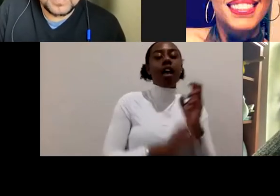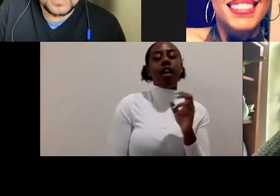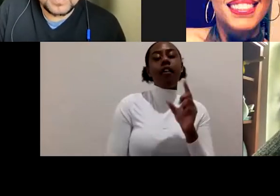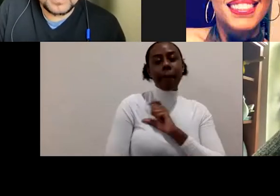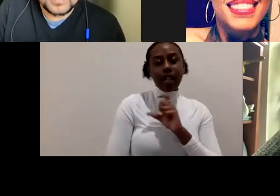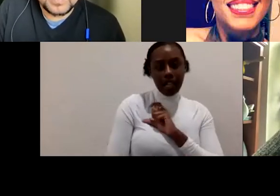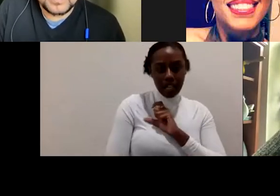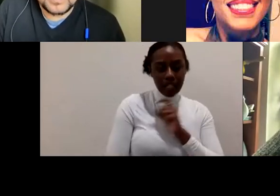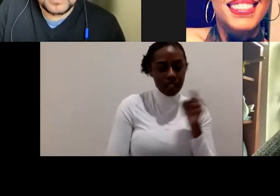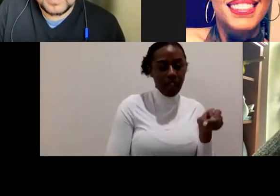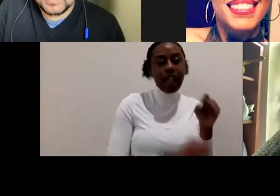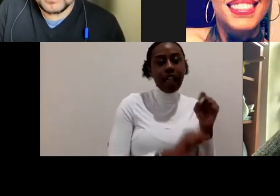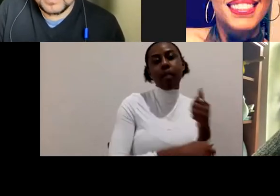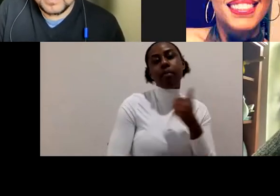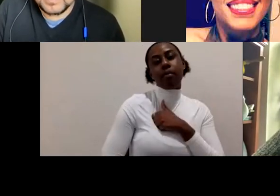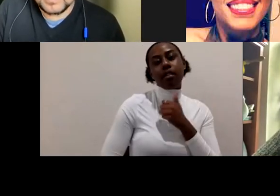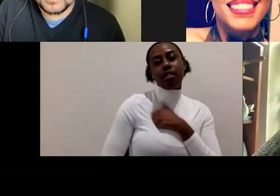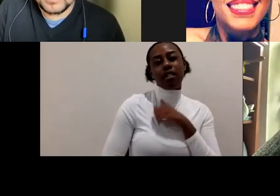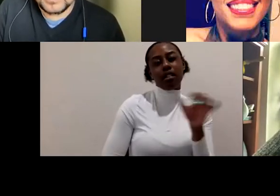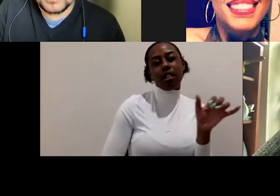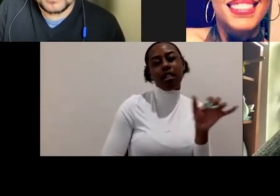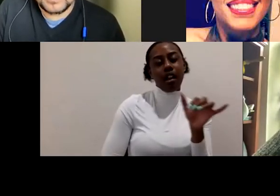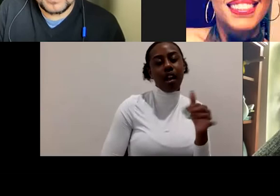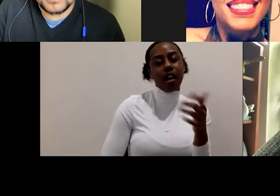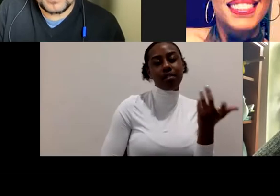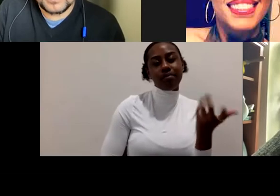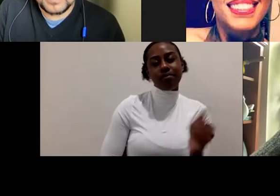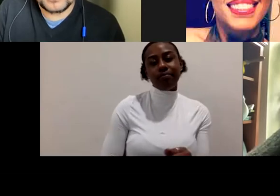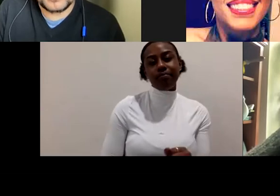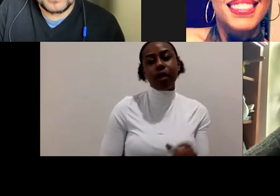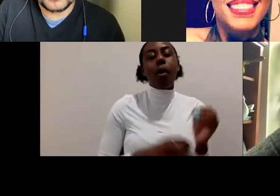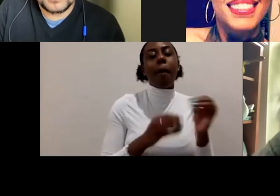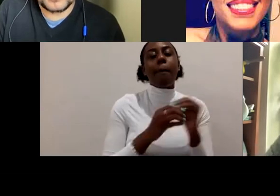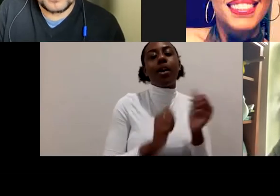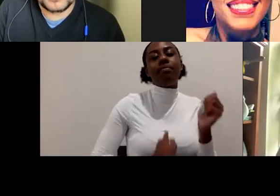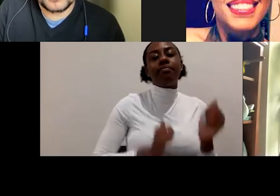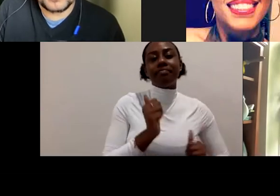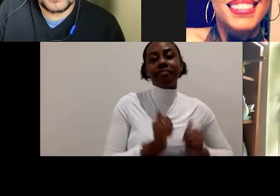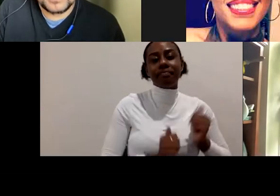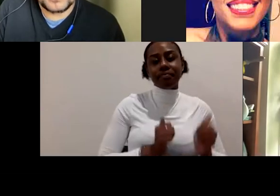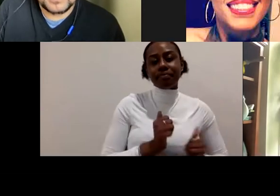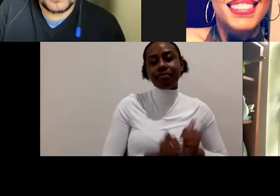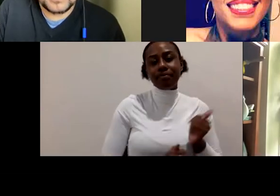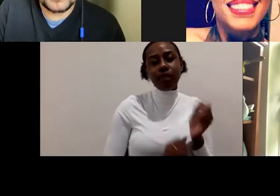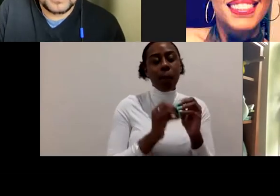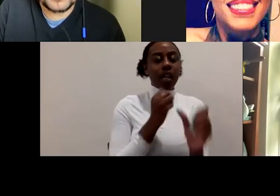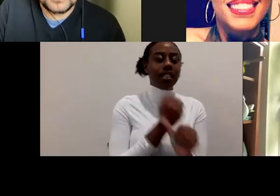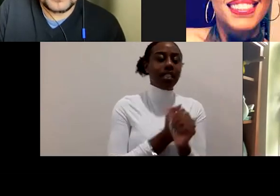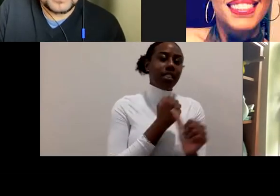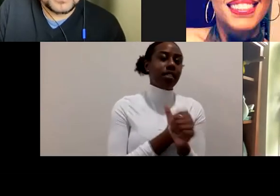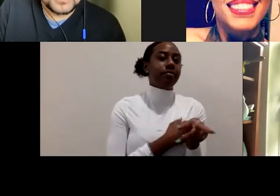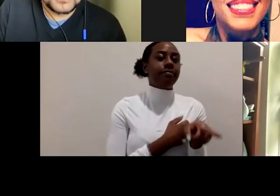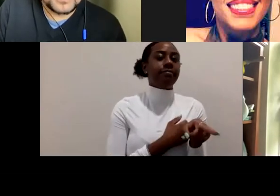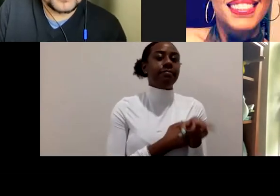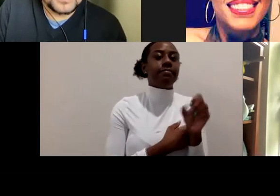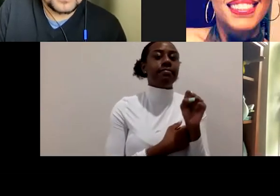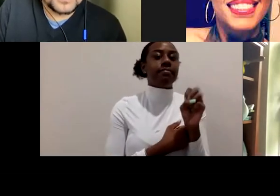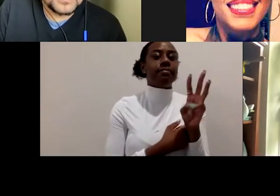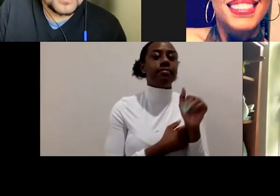be and expected to be a lot more aggressive and dangerous.